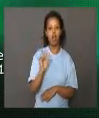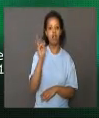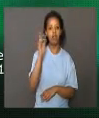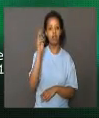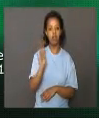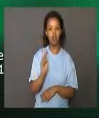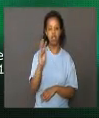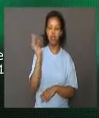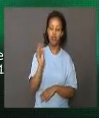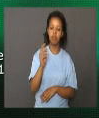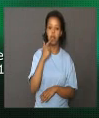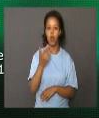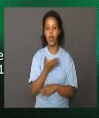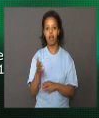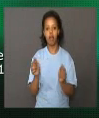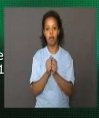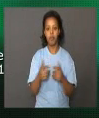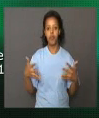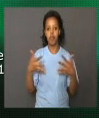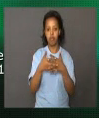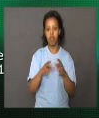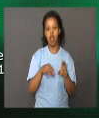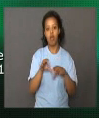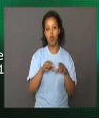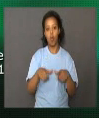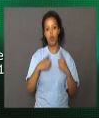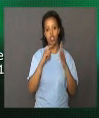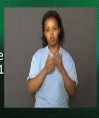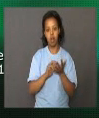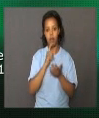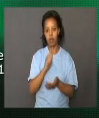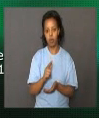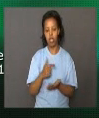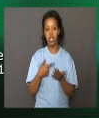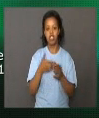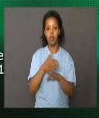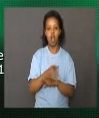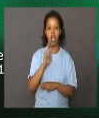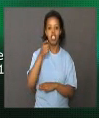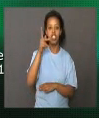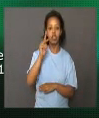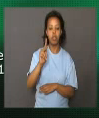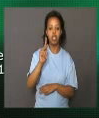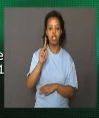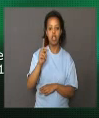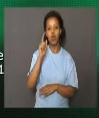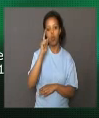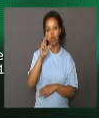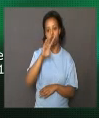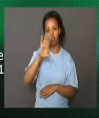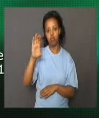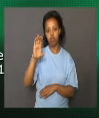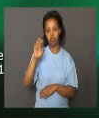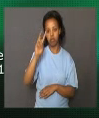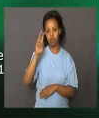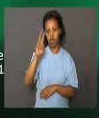GP120 contains 3 glycoproteins, and once GP120 attaches